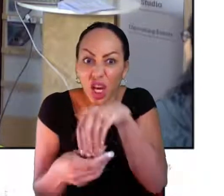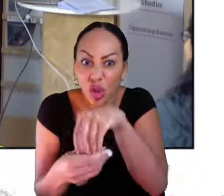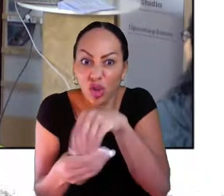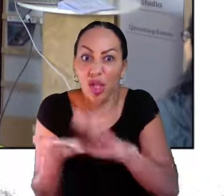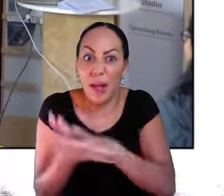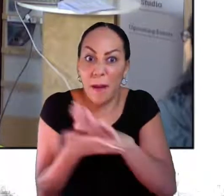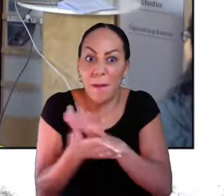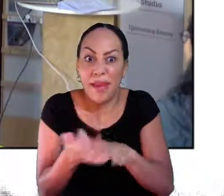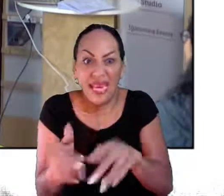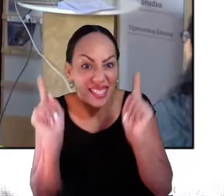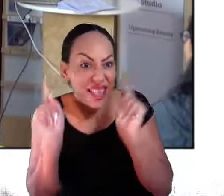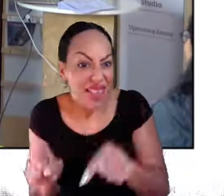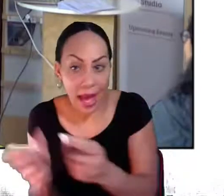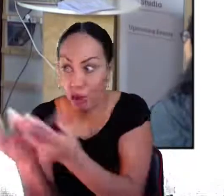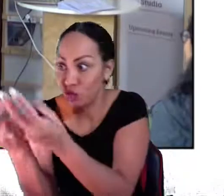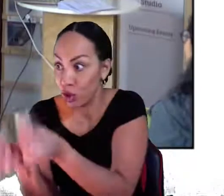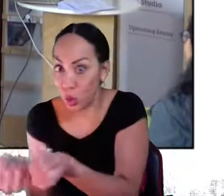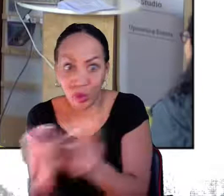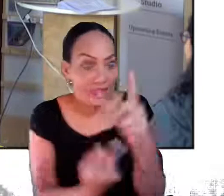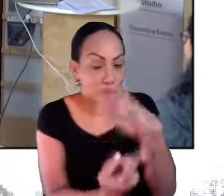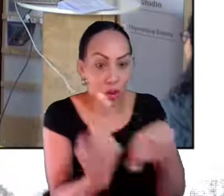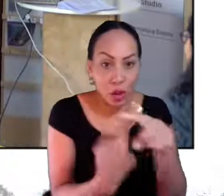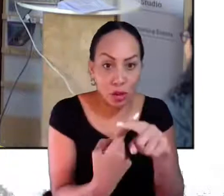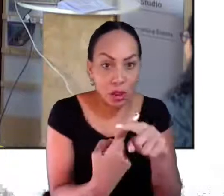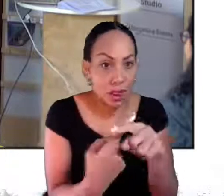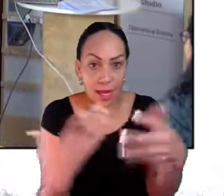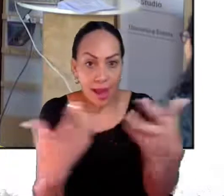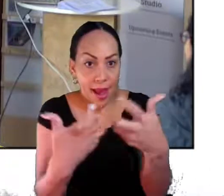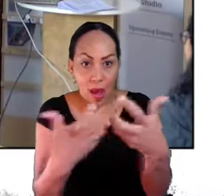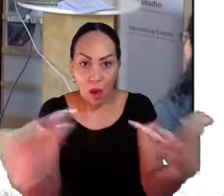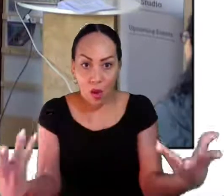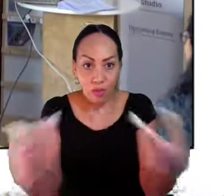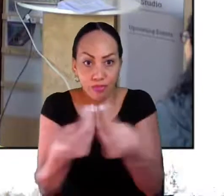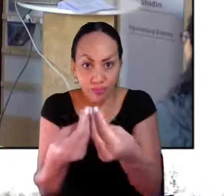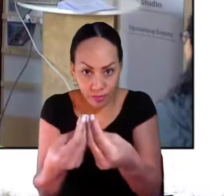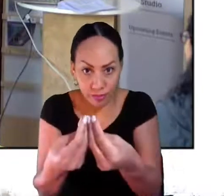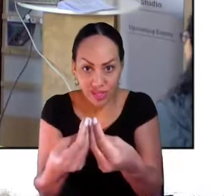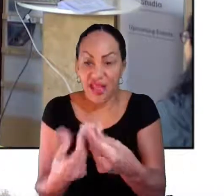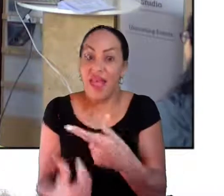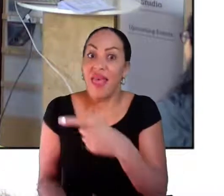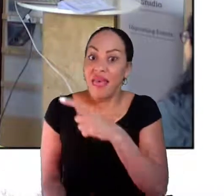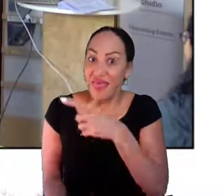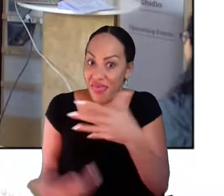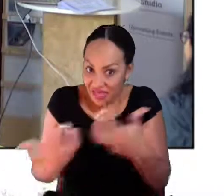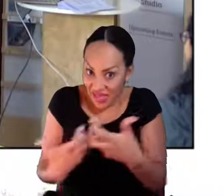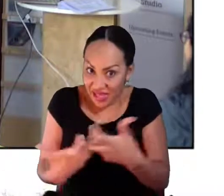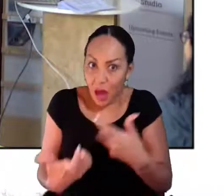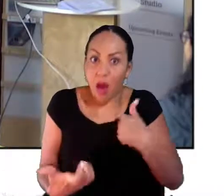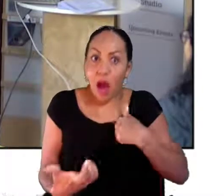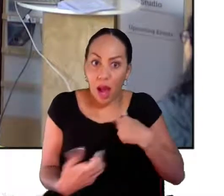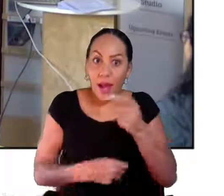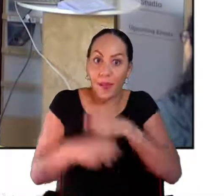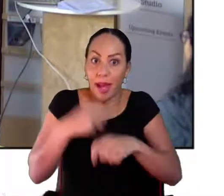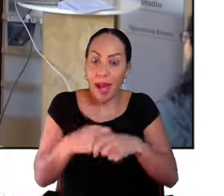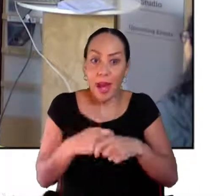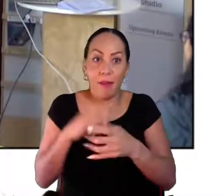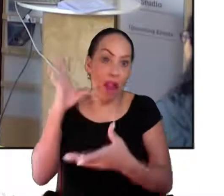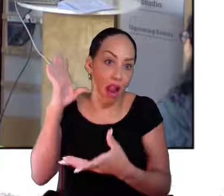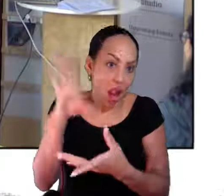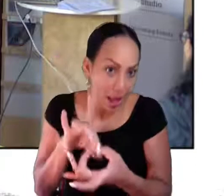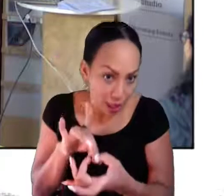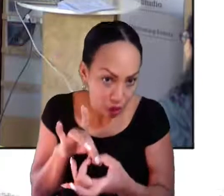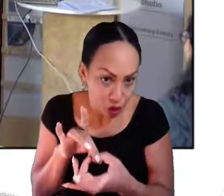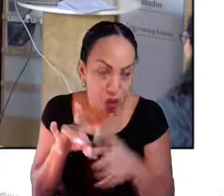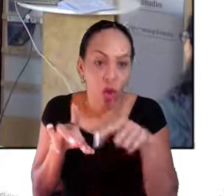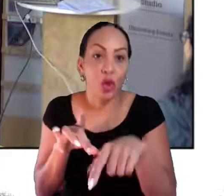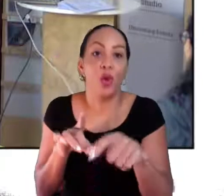yeah, that was my starting point, and that was what brought me to this. And also, PM Studio had been my organisational crush for a very long time as well. So.